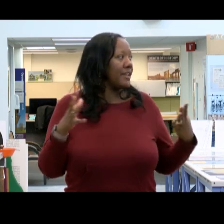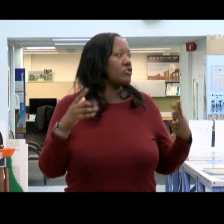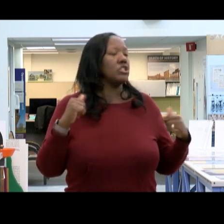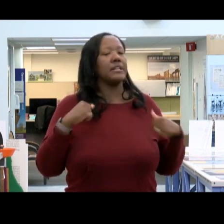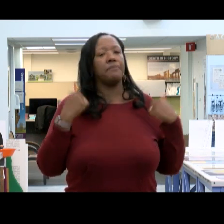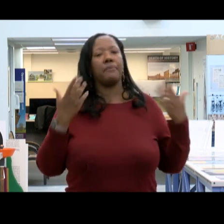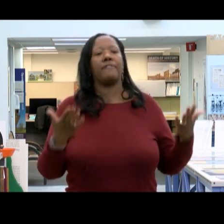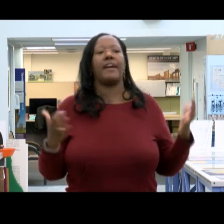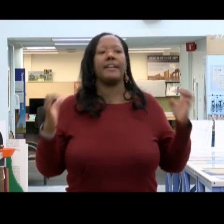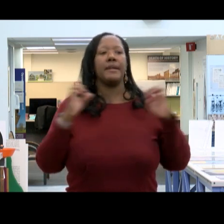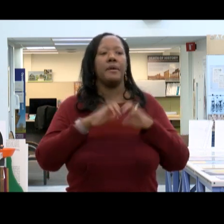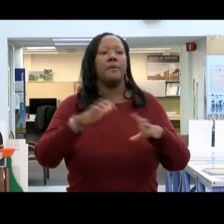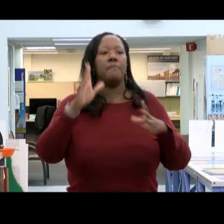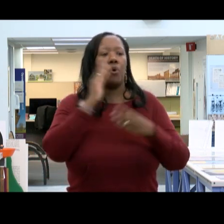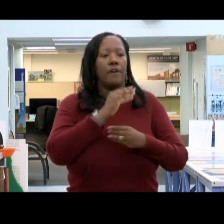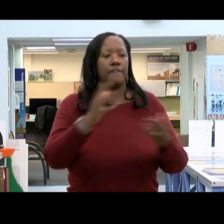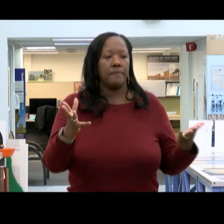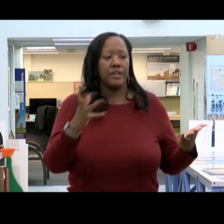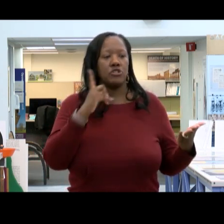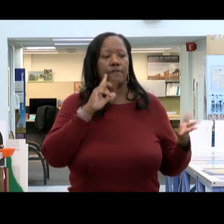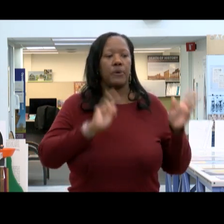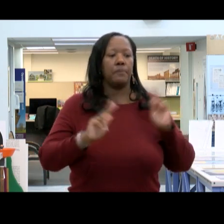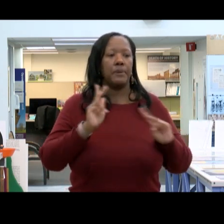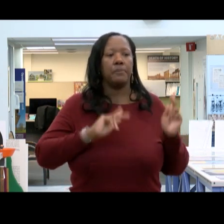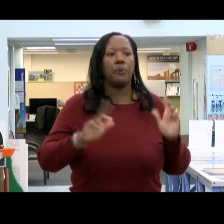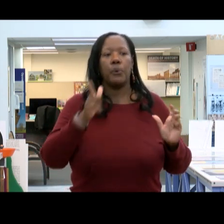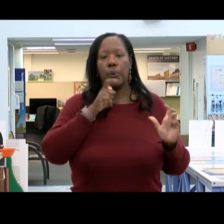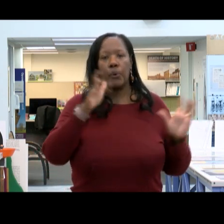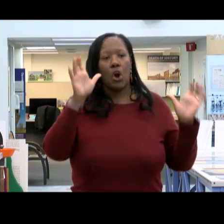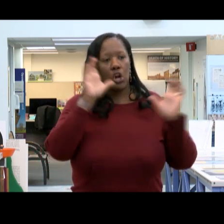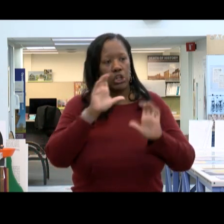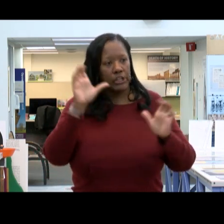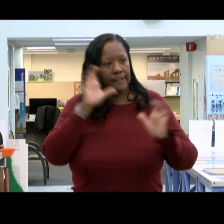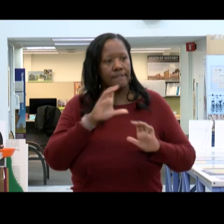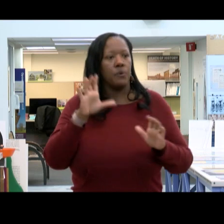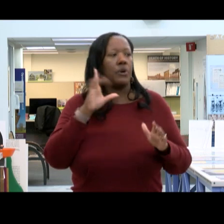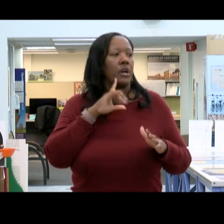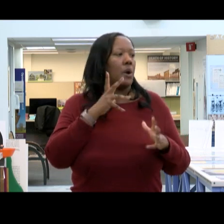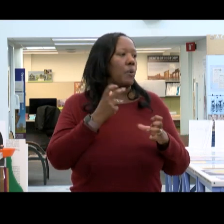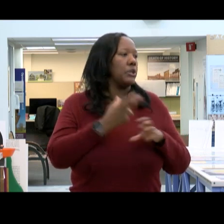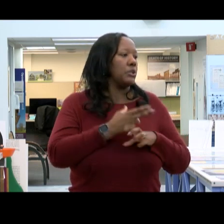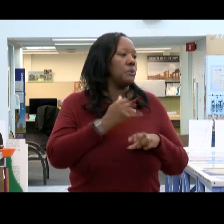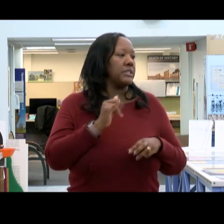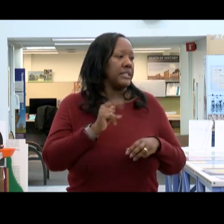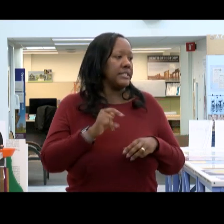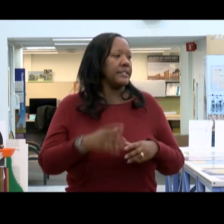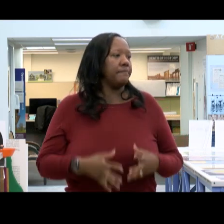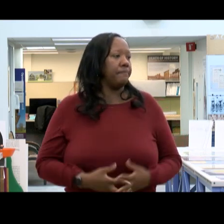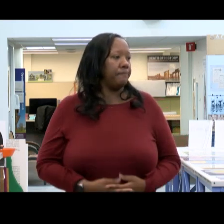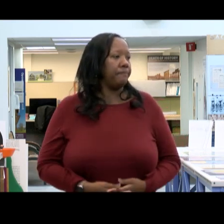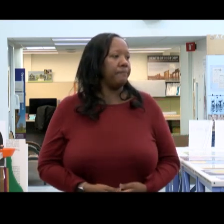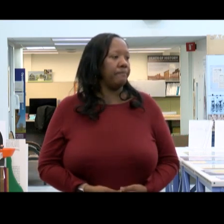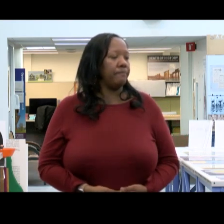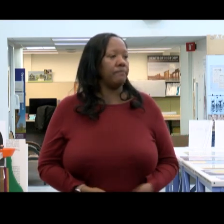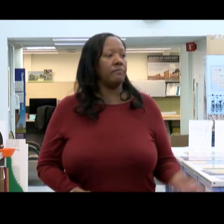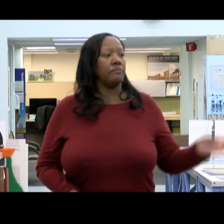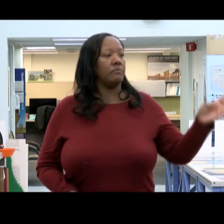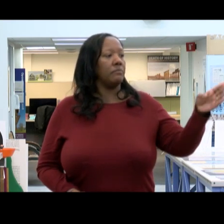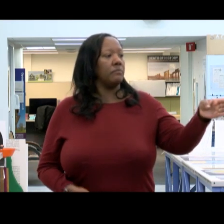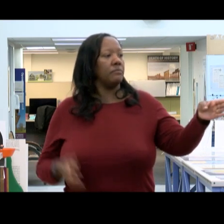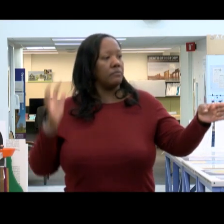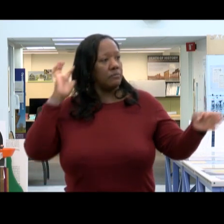providing more information to folks. They're looking for it, they're hungry for it, and they want to do the right thing. Yeah. I would